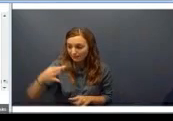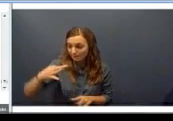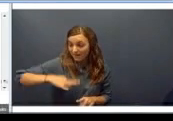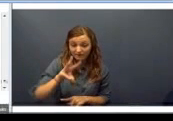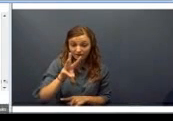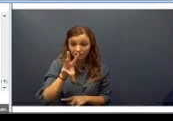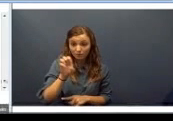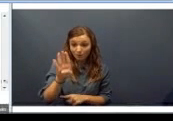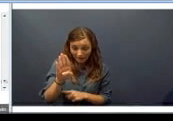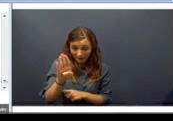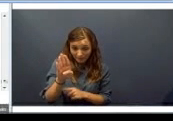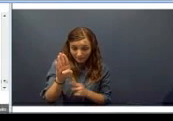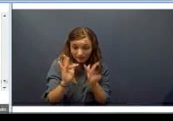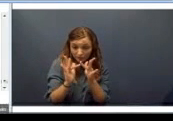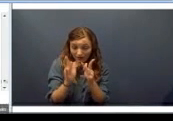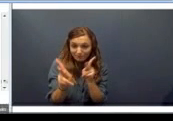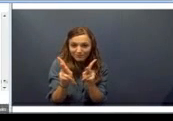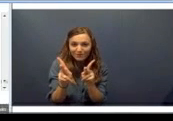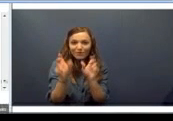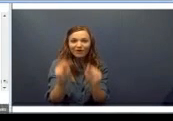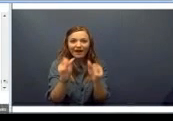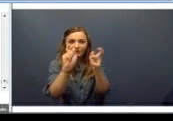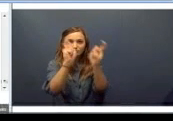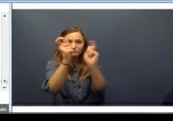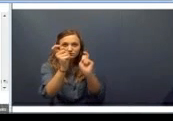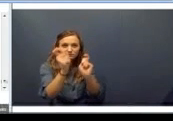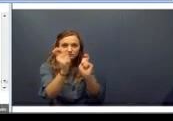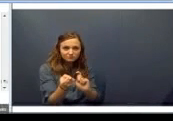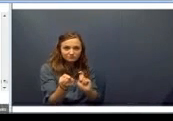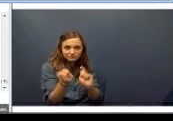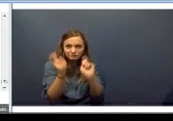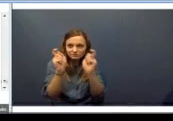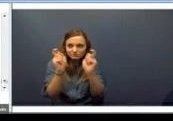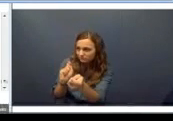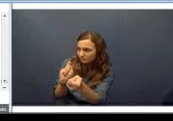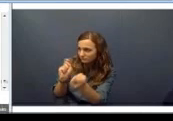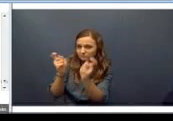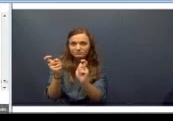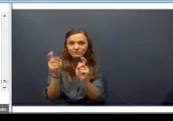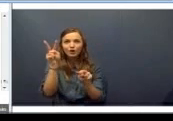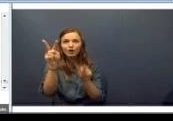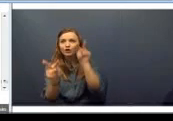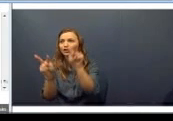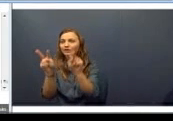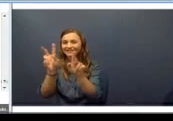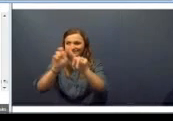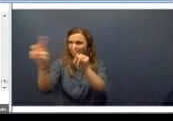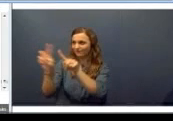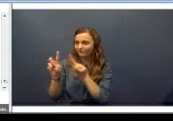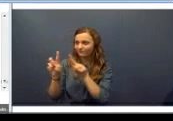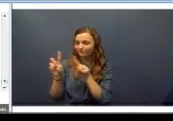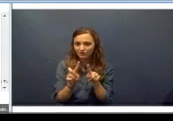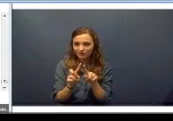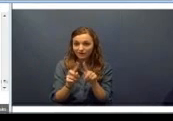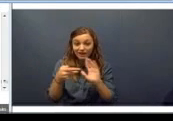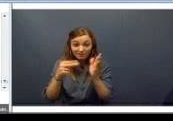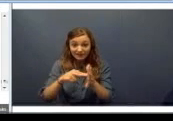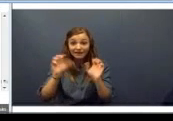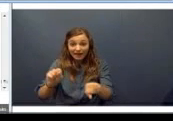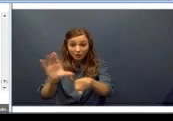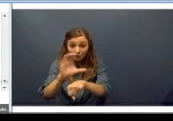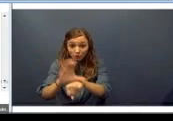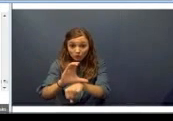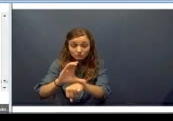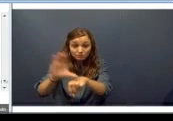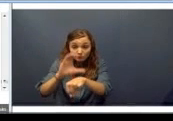web. But really the benefit of the web is that people can manipulate how they're actually looking at that information. So that can mean they're